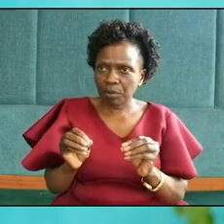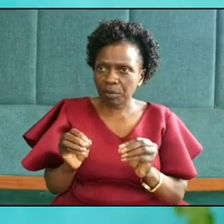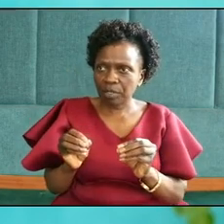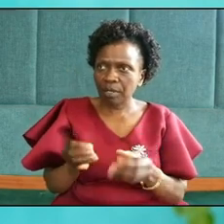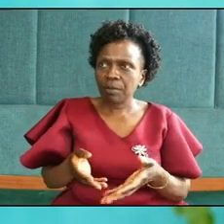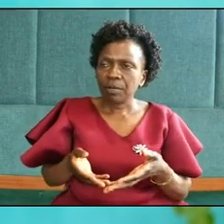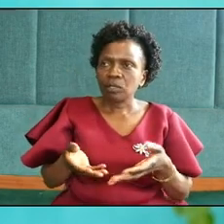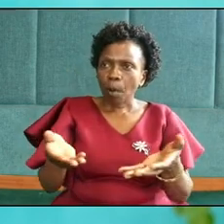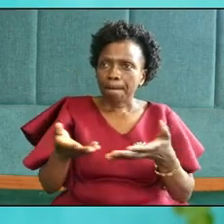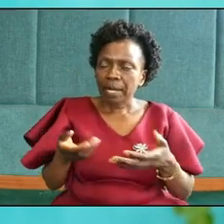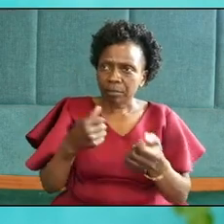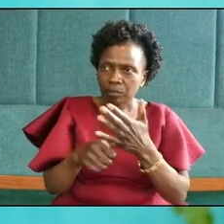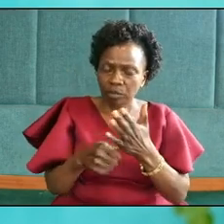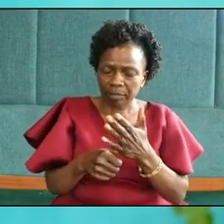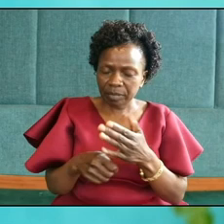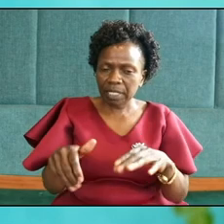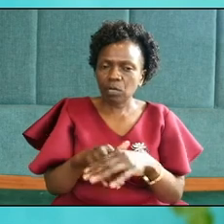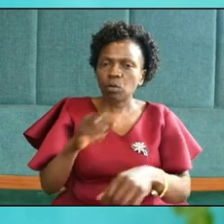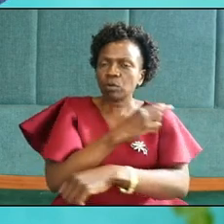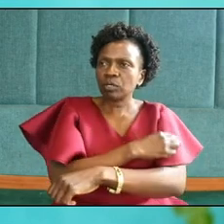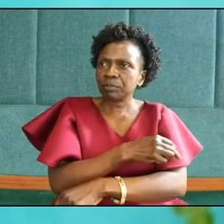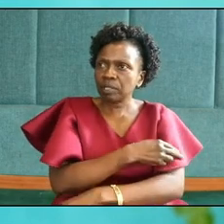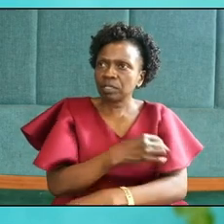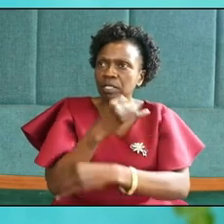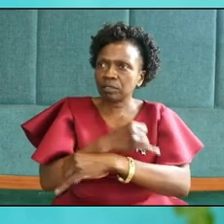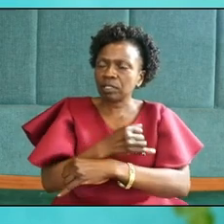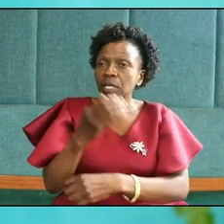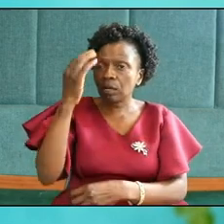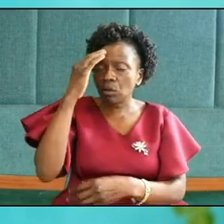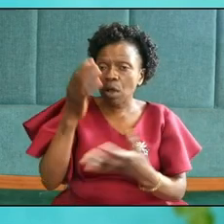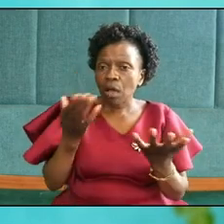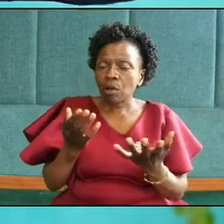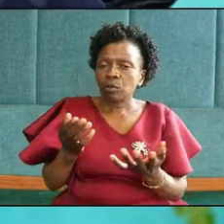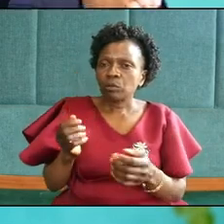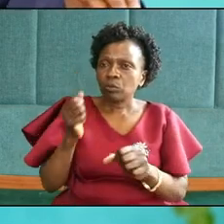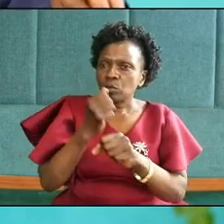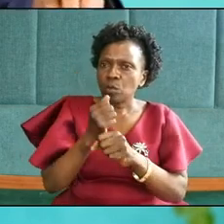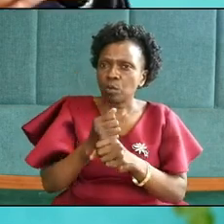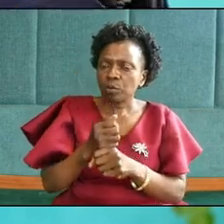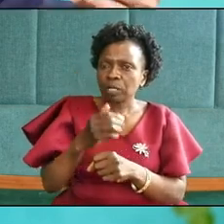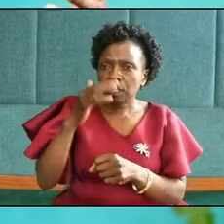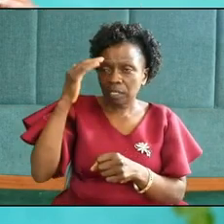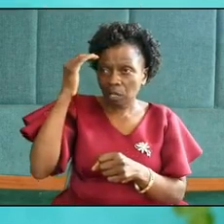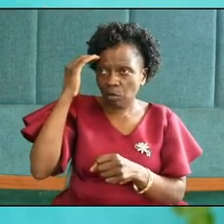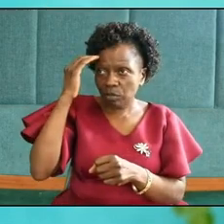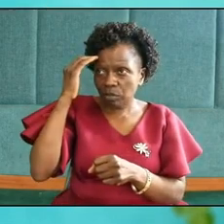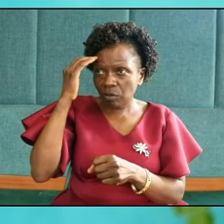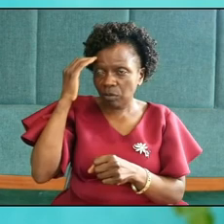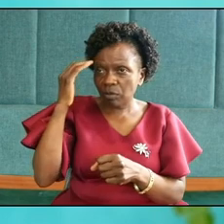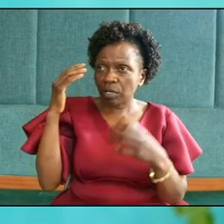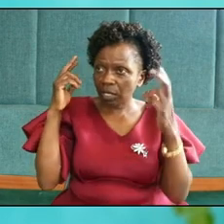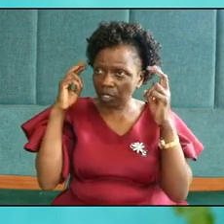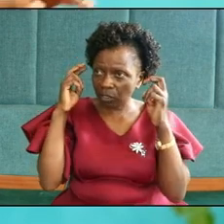prison. They'll be blunders there. For those in the hospital, they know how to deal with the surgical operations. They know how to go about